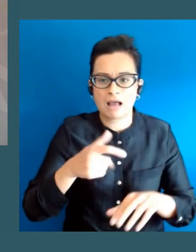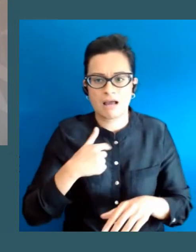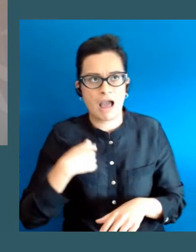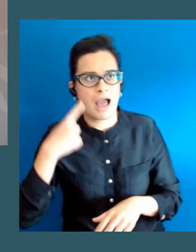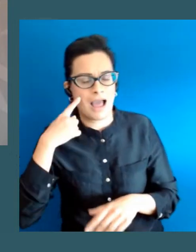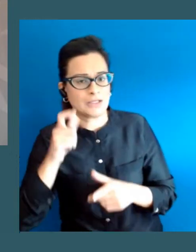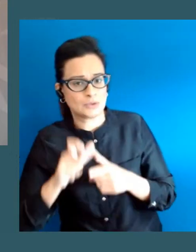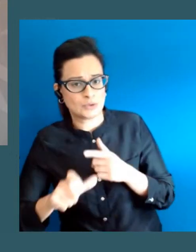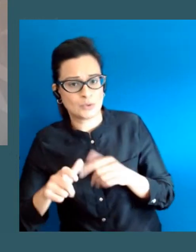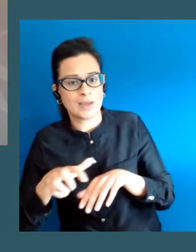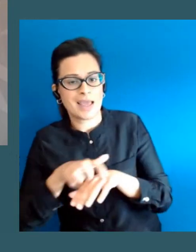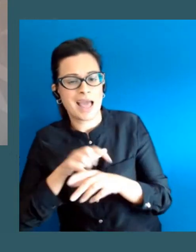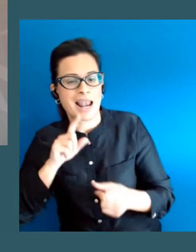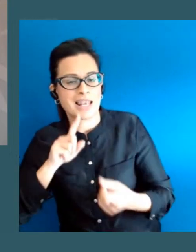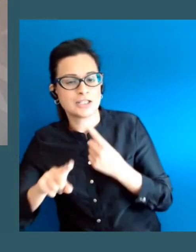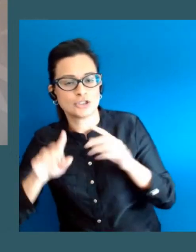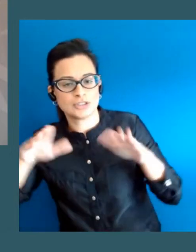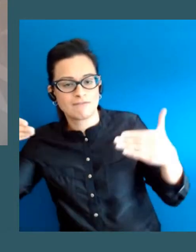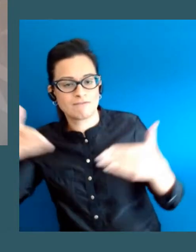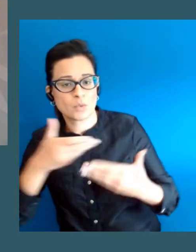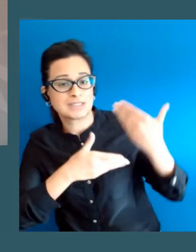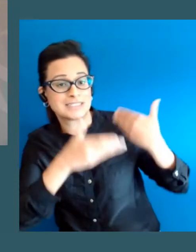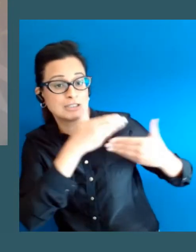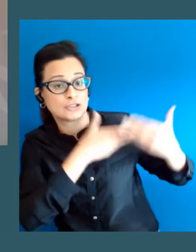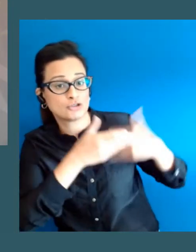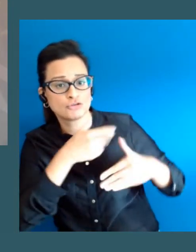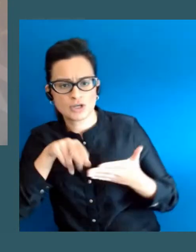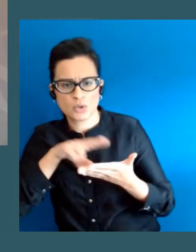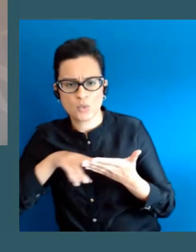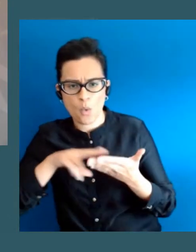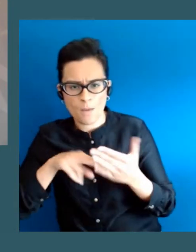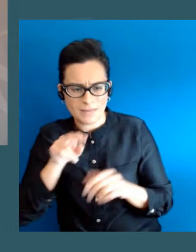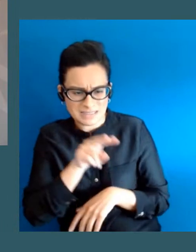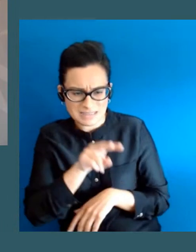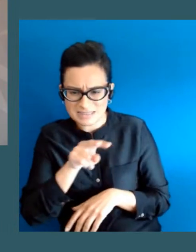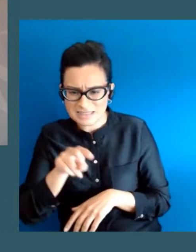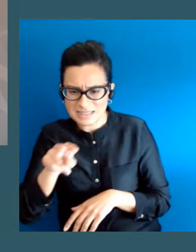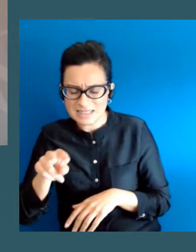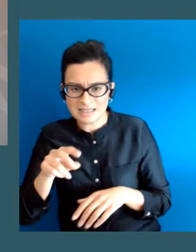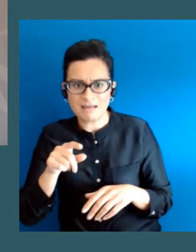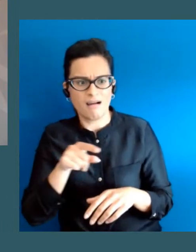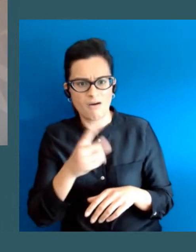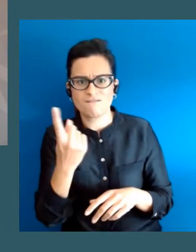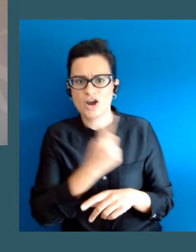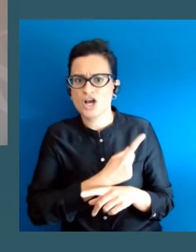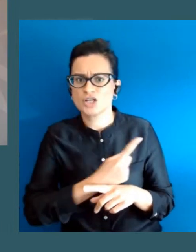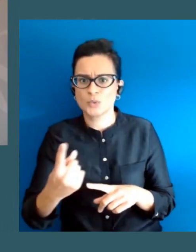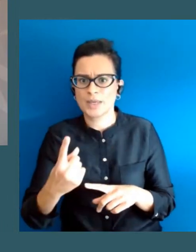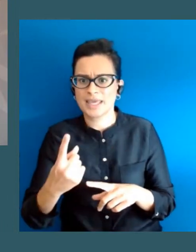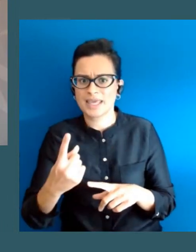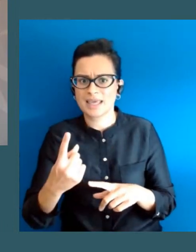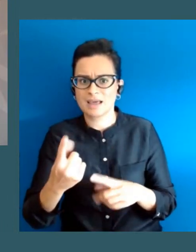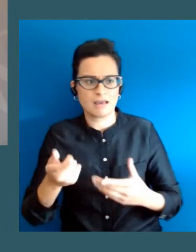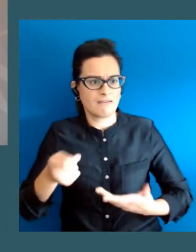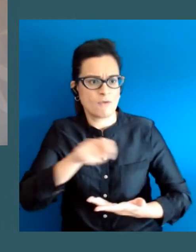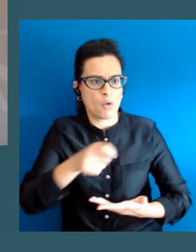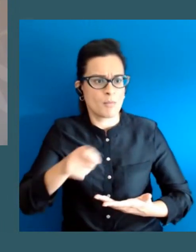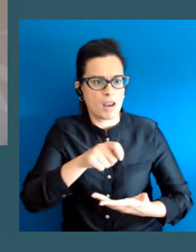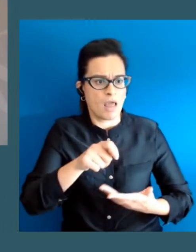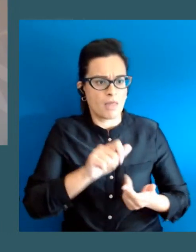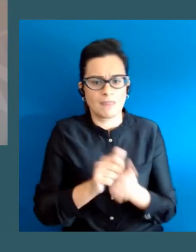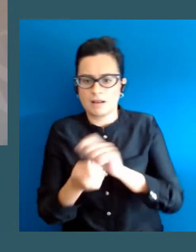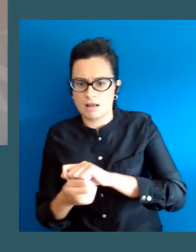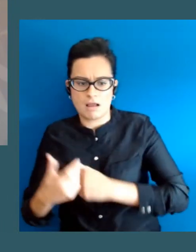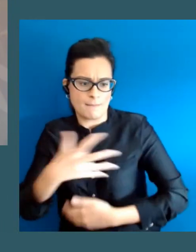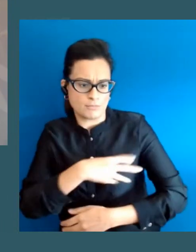focused histories, and I often see that pattern. They have it in the first week of life and then not after. They carry on breastfeeding. So